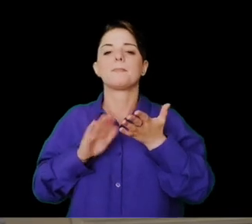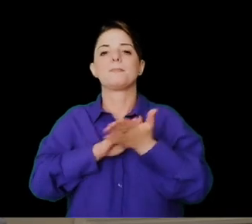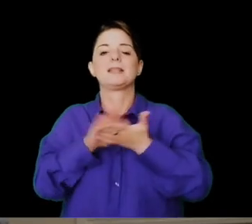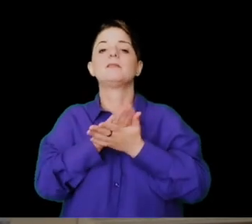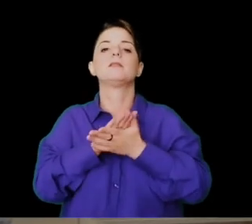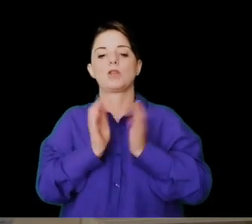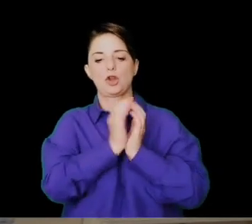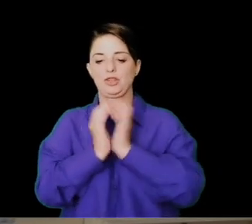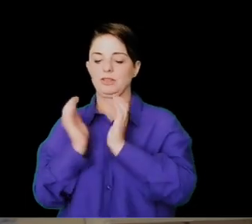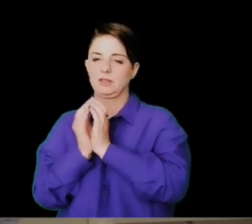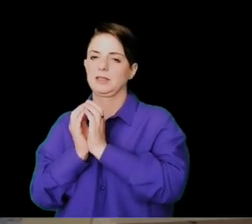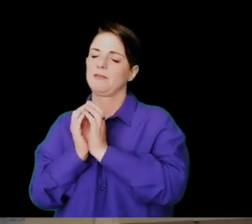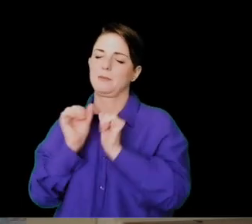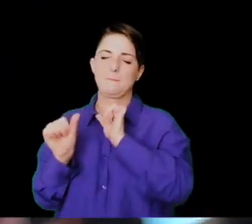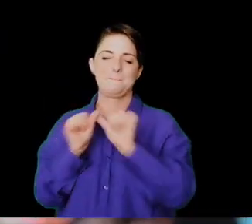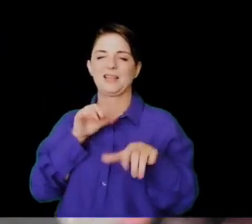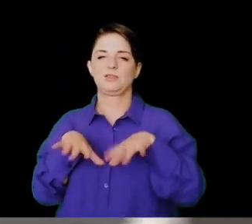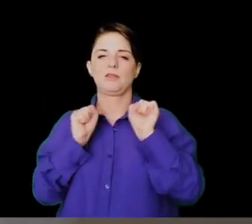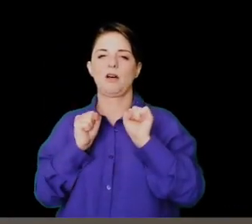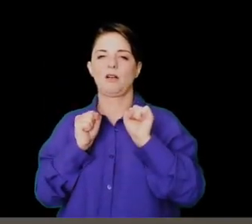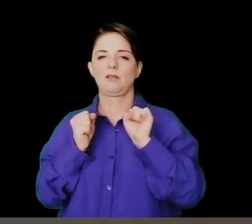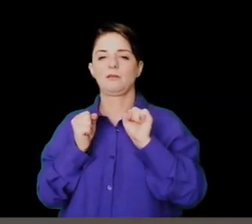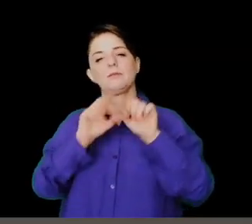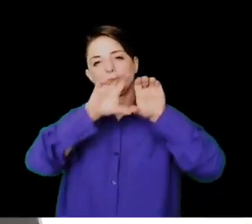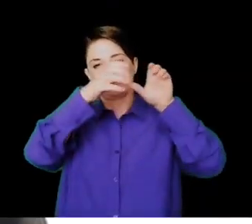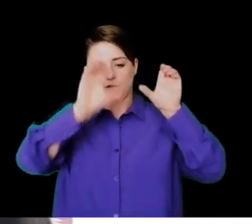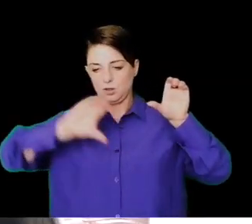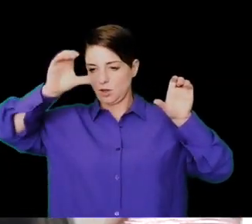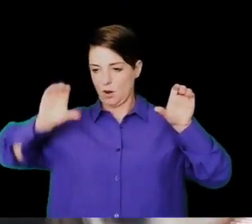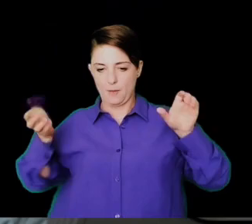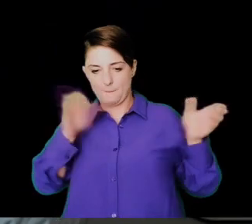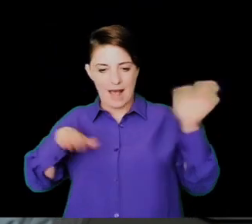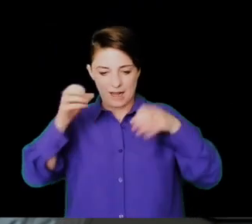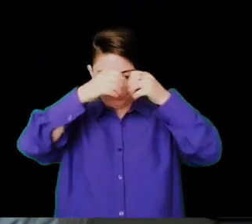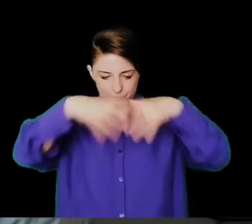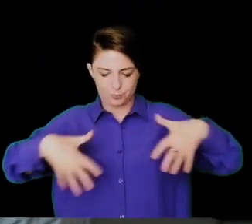reef gets the best possible start as it breathes life back into the Solent.